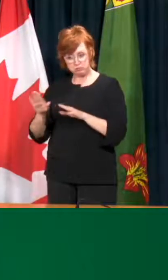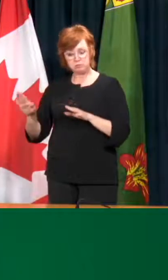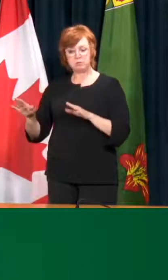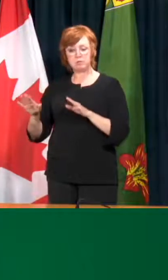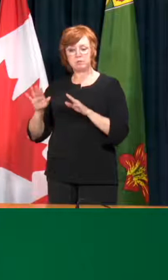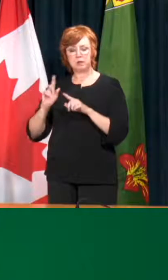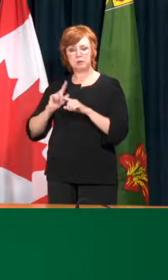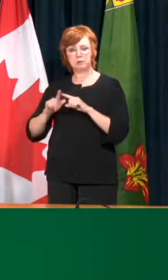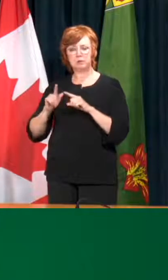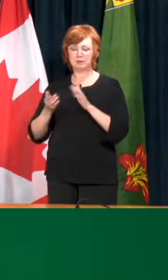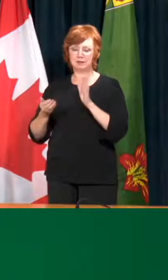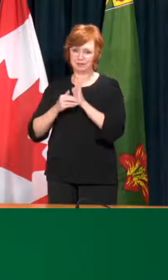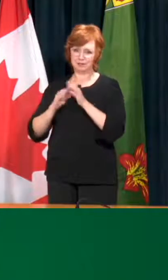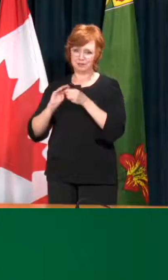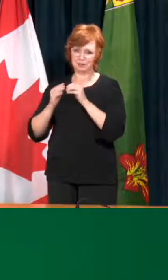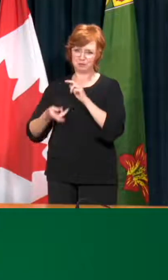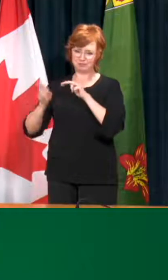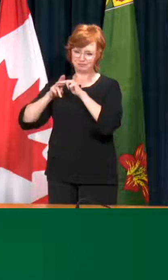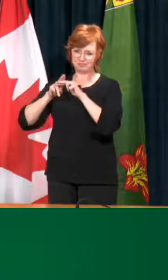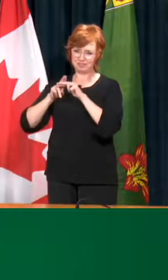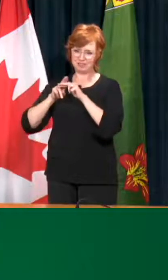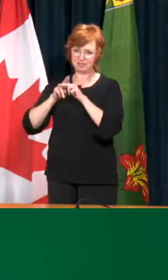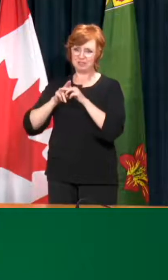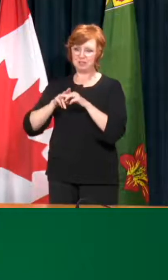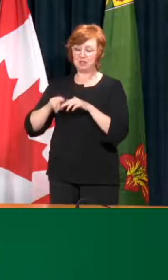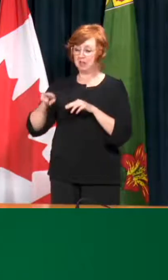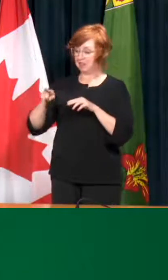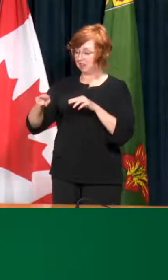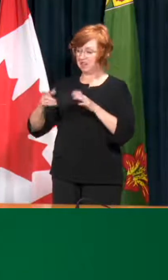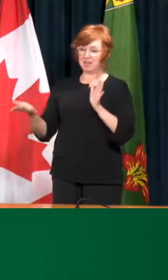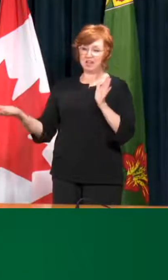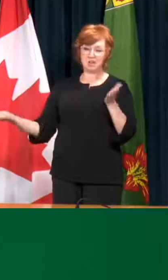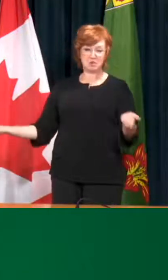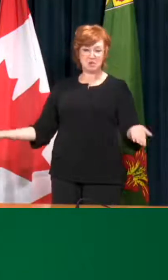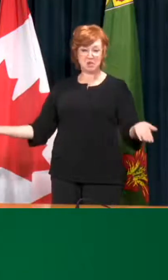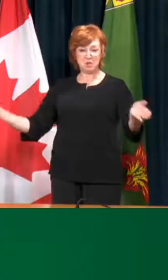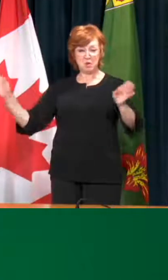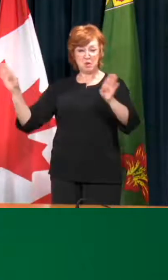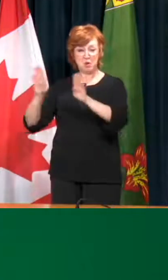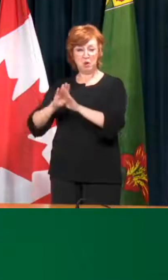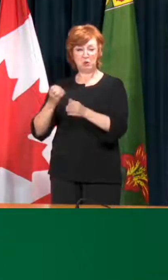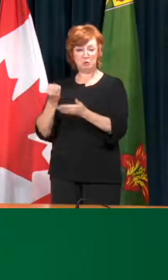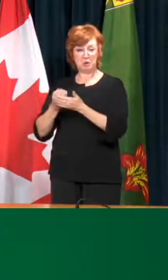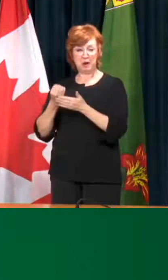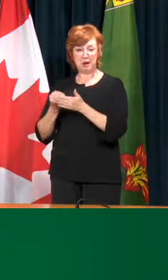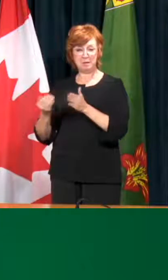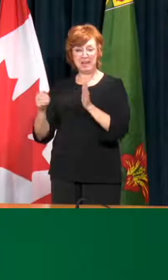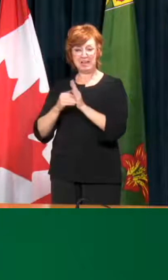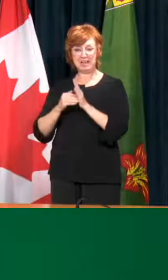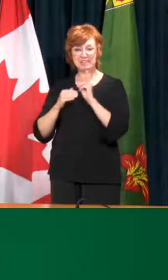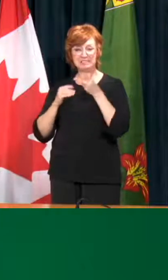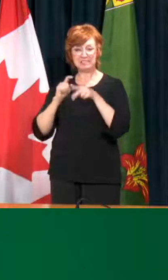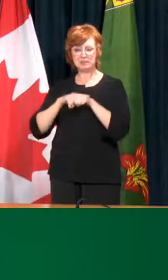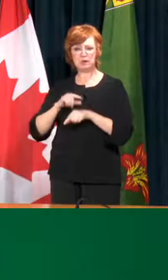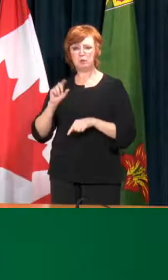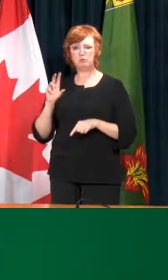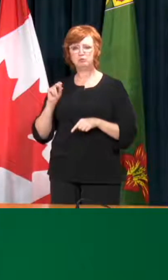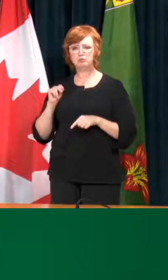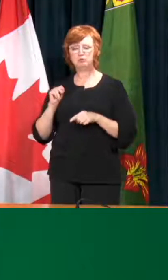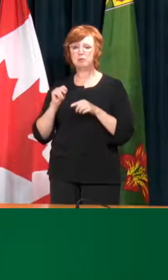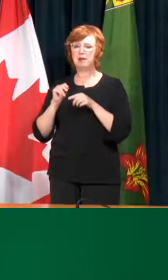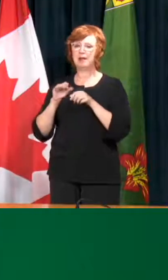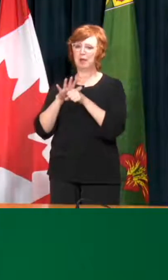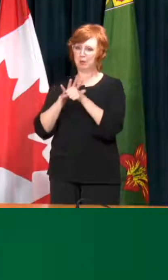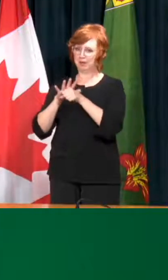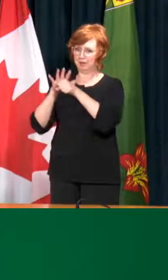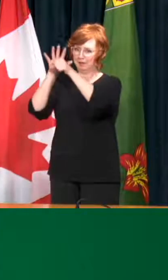full lockdowns or specific interventions based on the transmission risk, and really, our preference